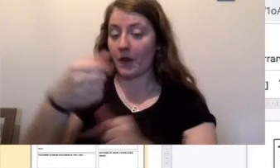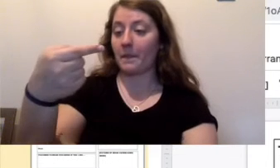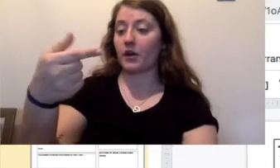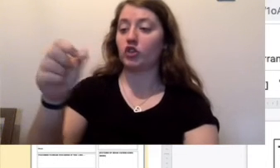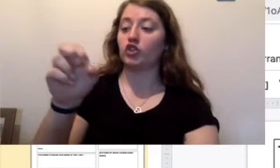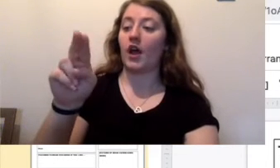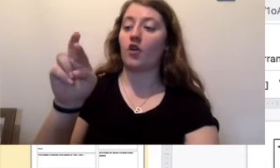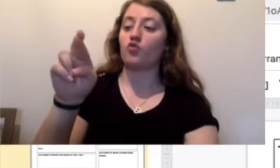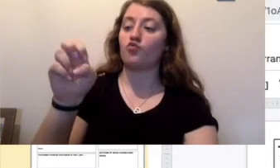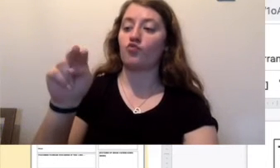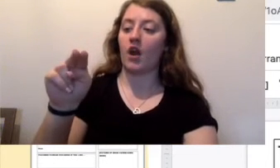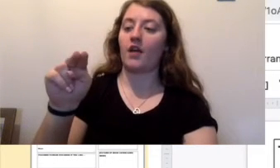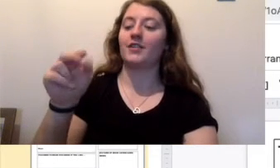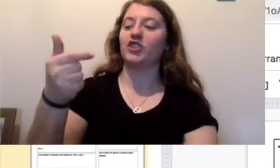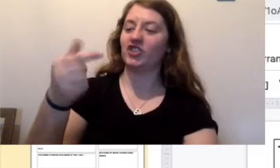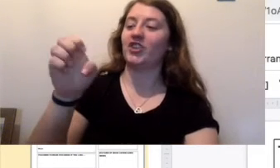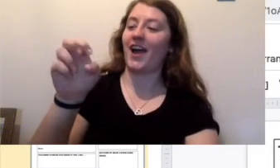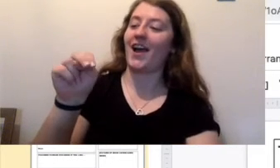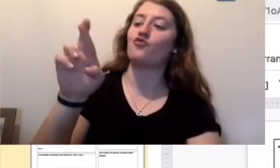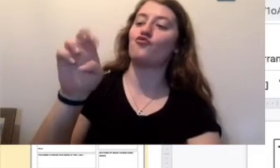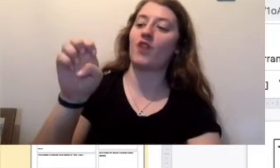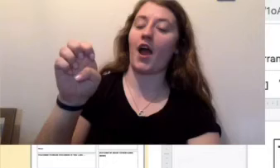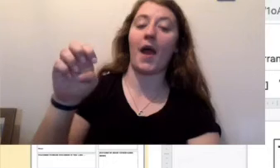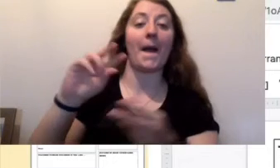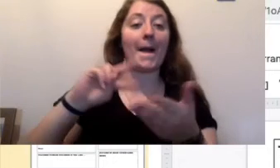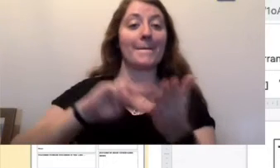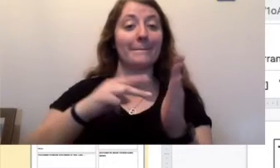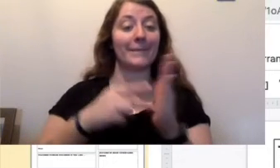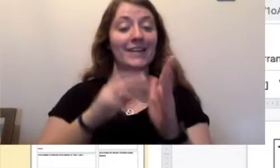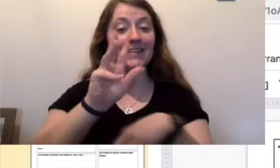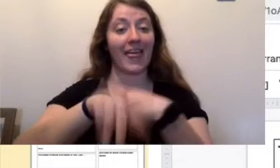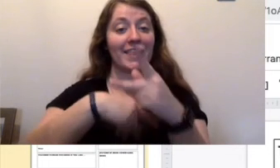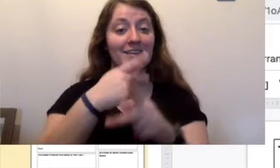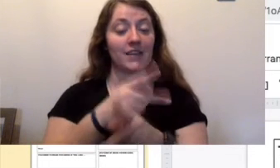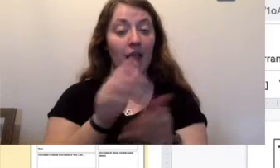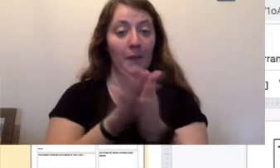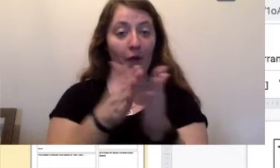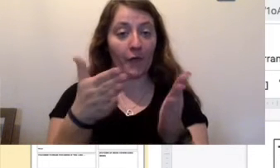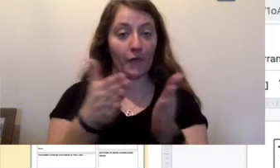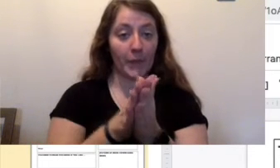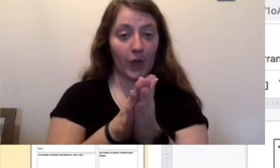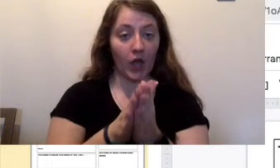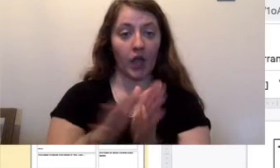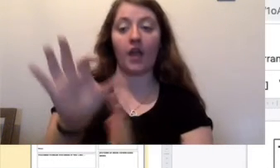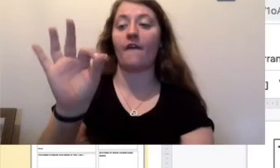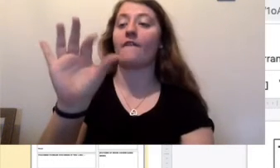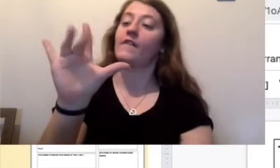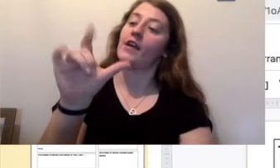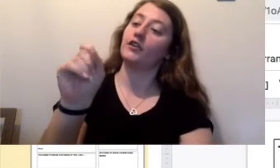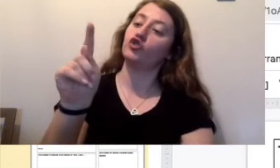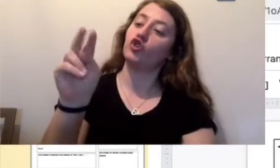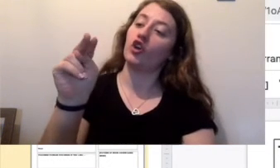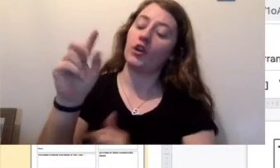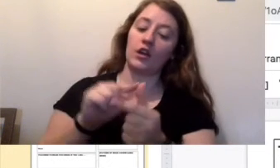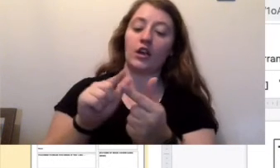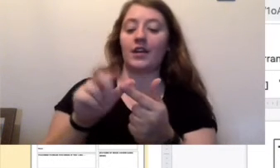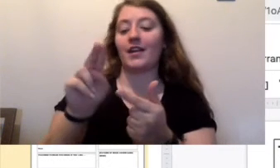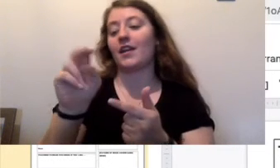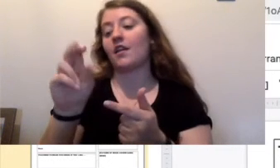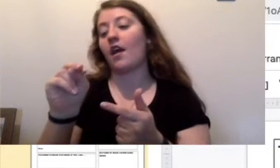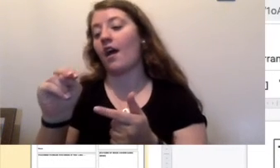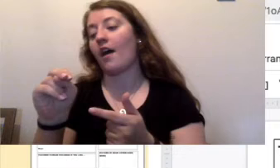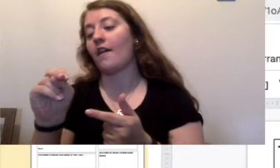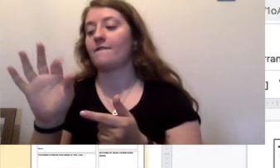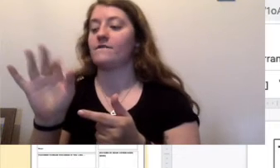means the type of book. So we have nonfiction, there's fiction, realistic